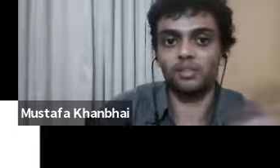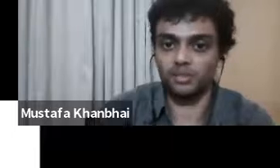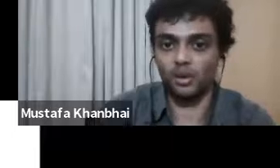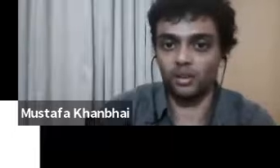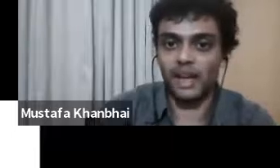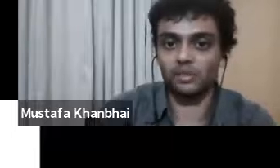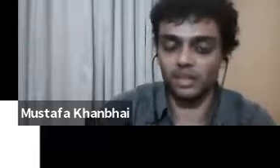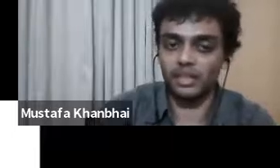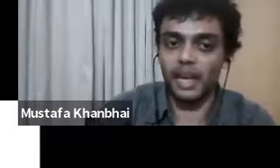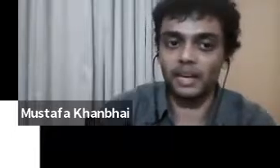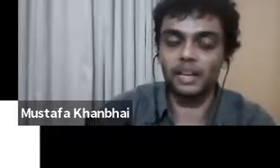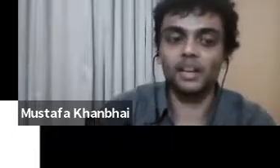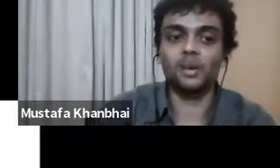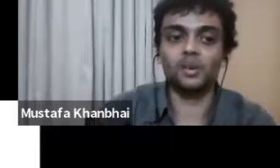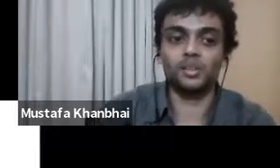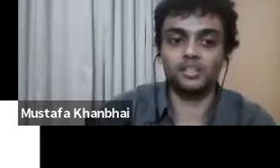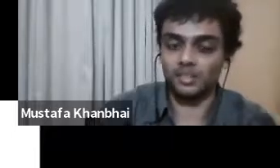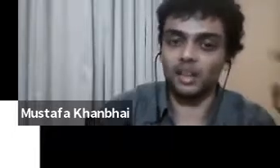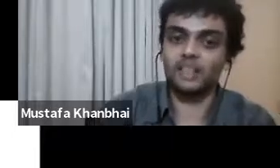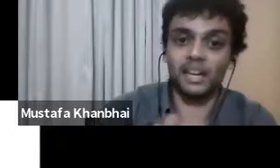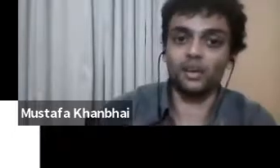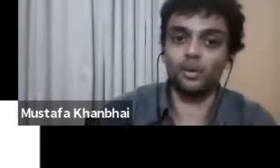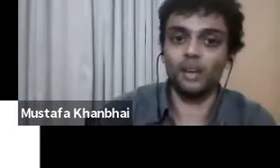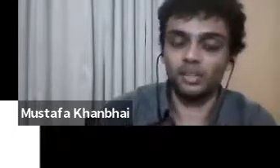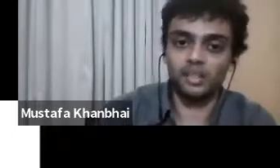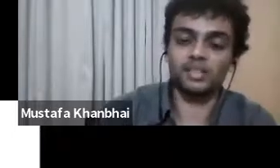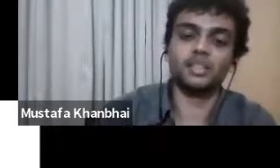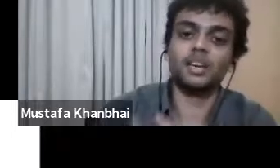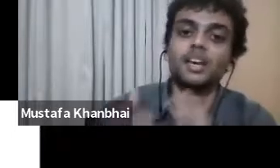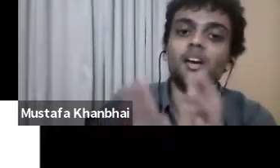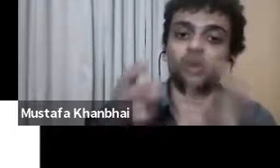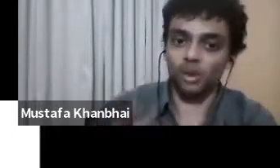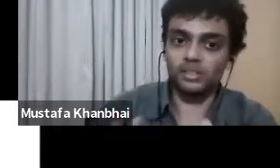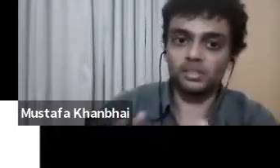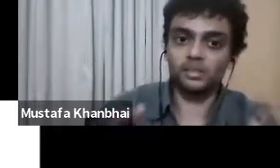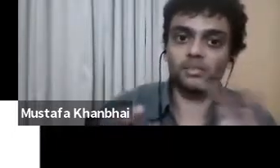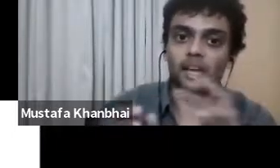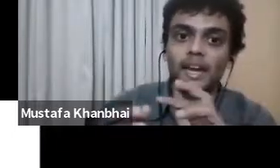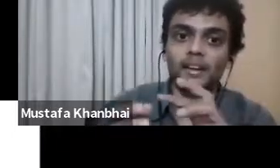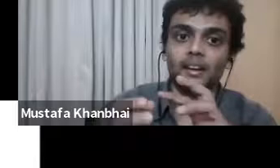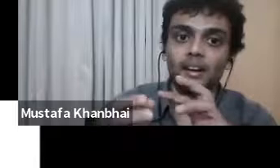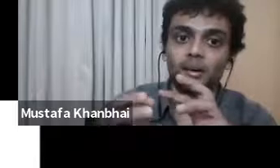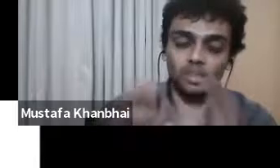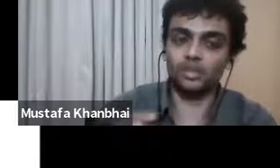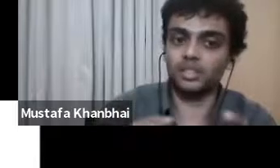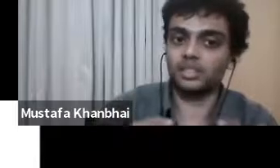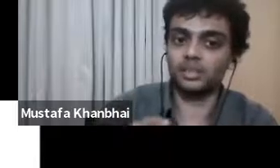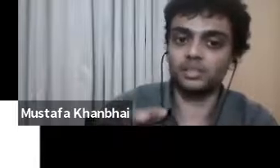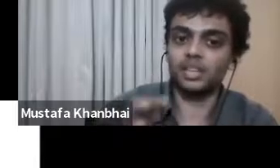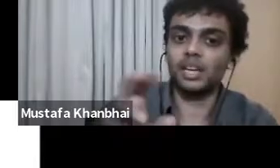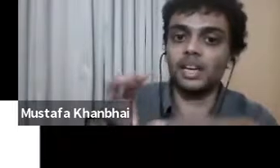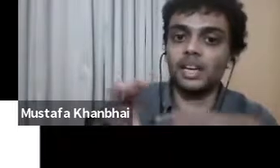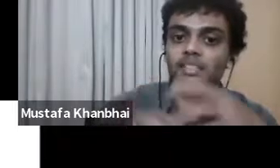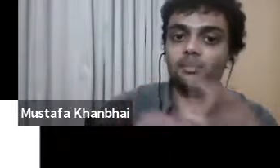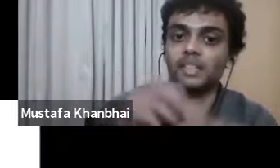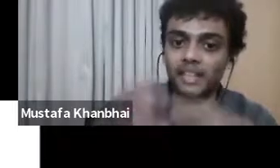created because it's not naturally there. This understanding of Adivasi knowledge systems and cultural